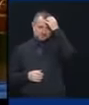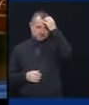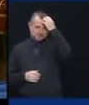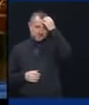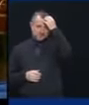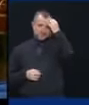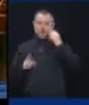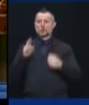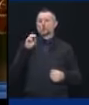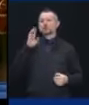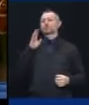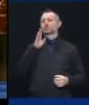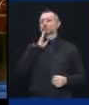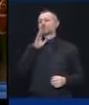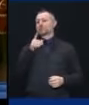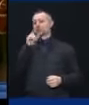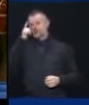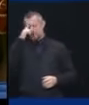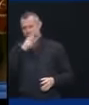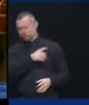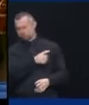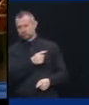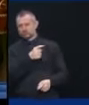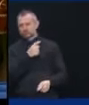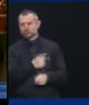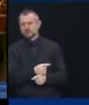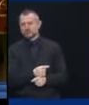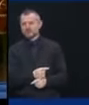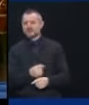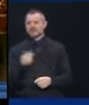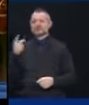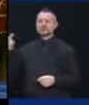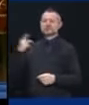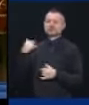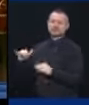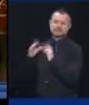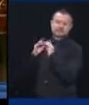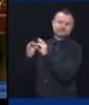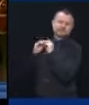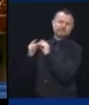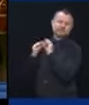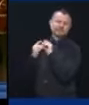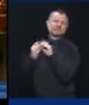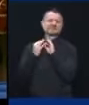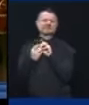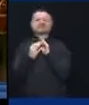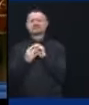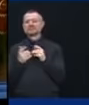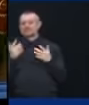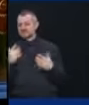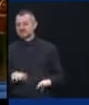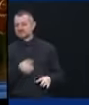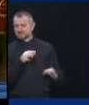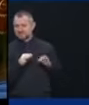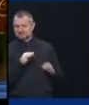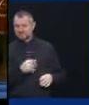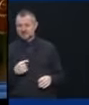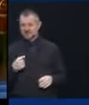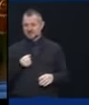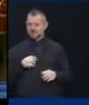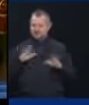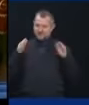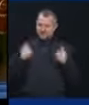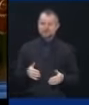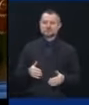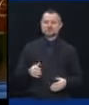No, Governor, I think that's right. We're continuing to talk through and going through the items as you discussed, and now we're focused on the